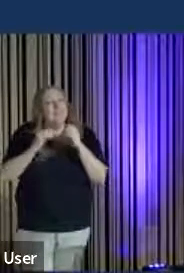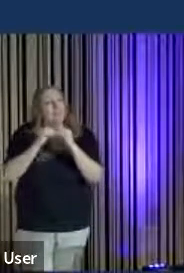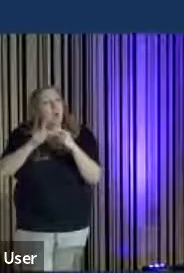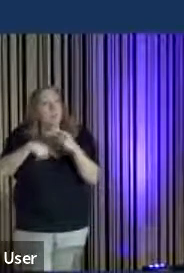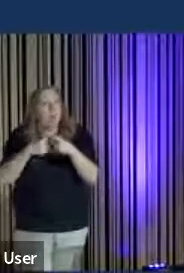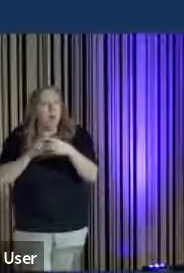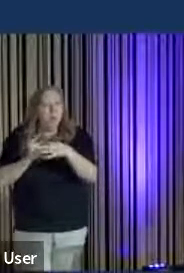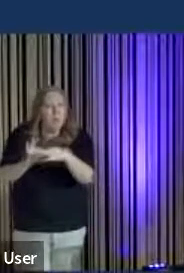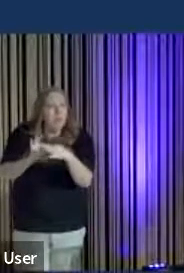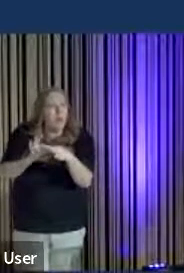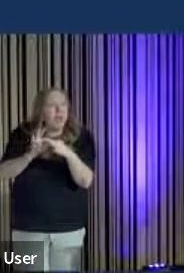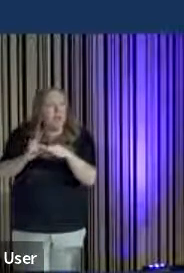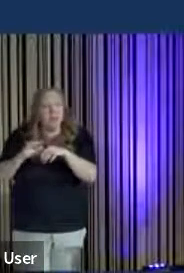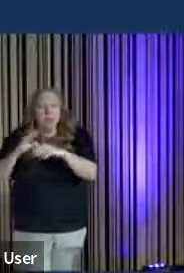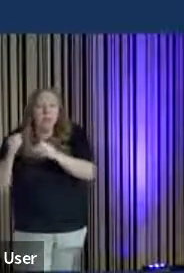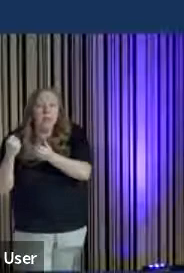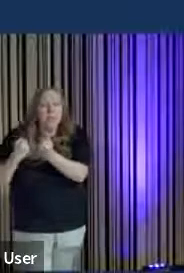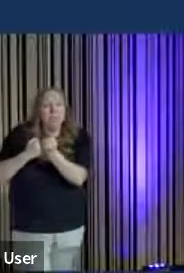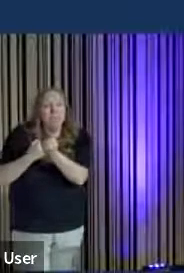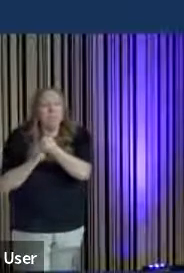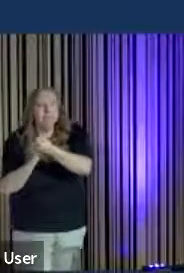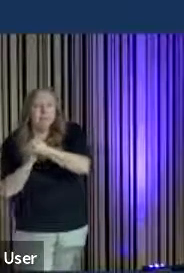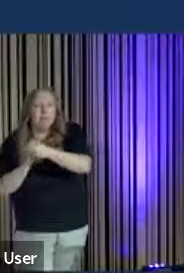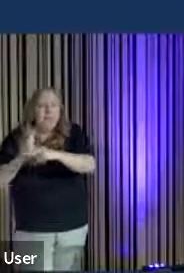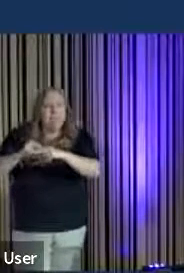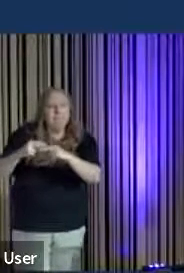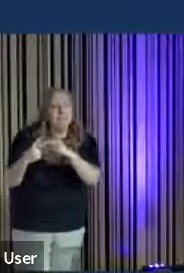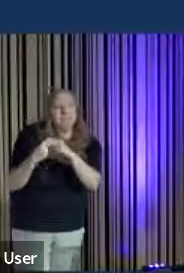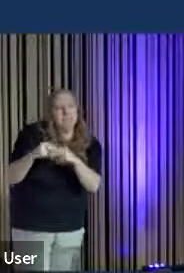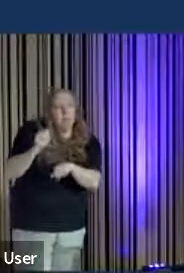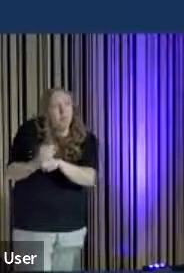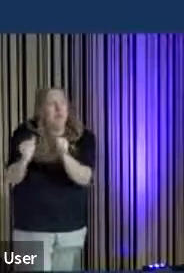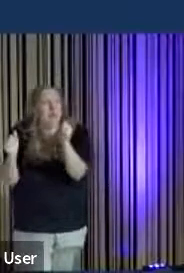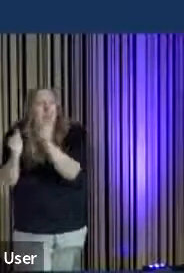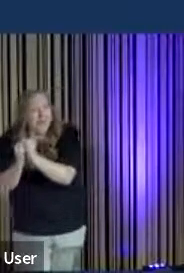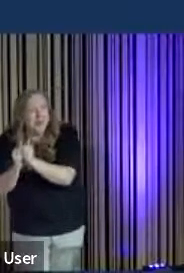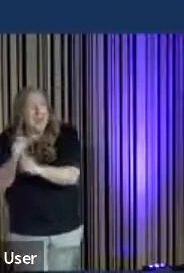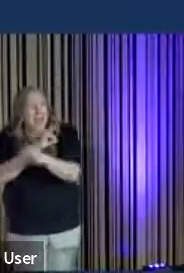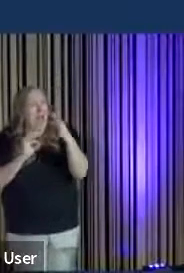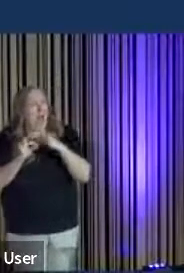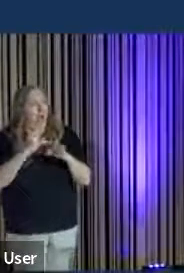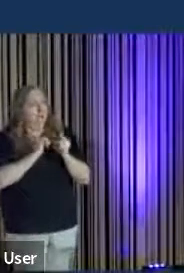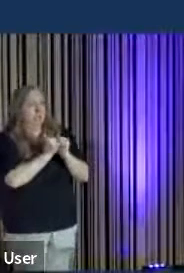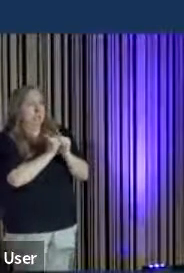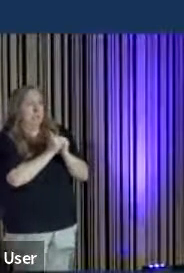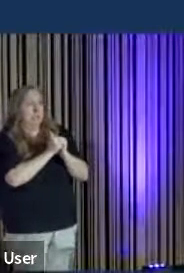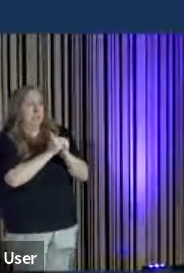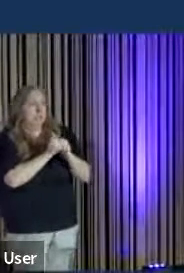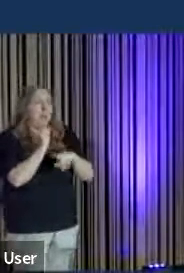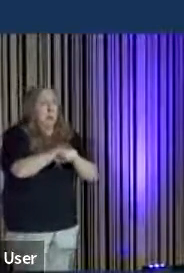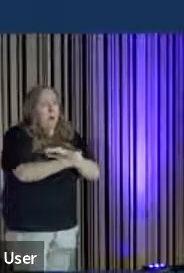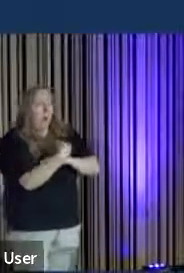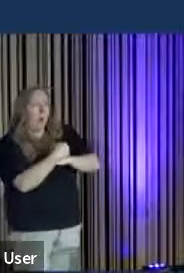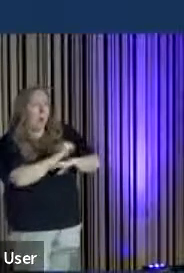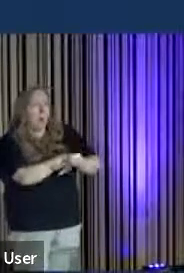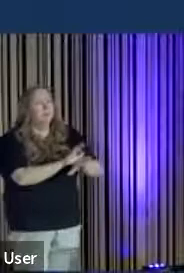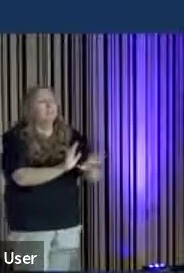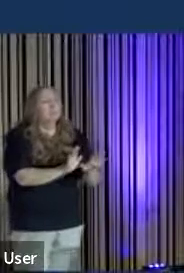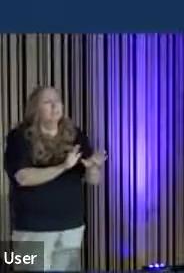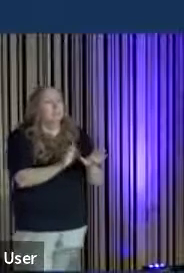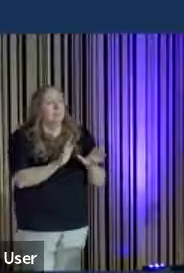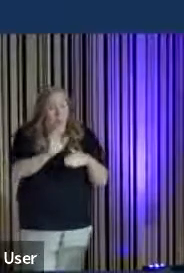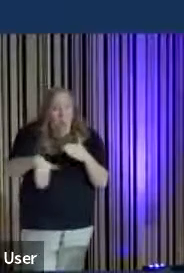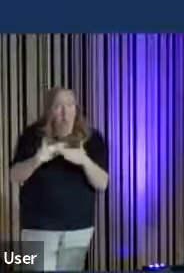cooperation, more about working together to ensure that the whole ecosystem works together and works, you know, to